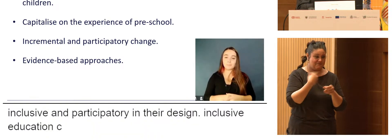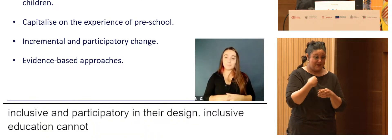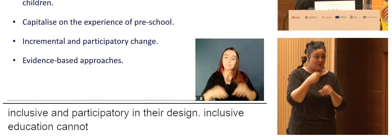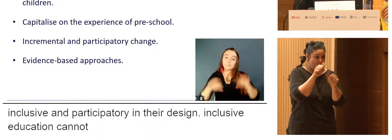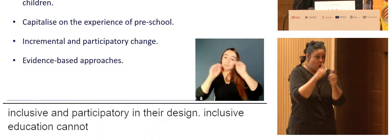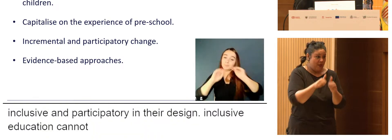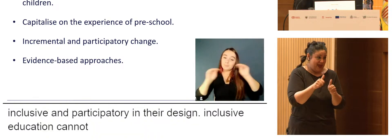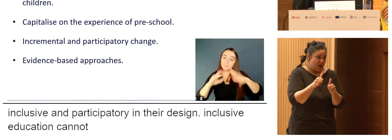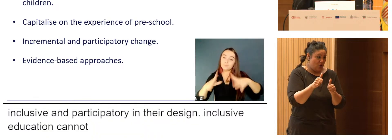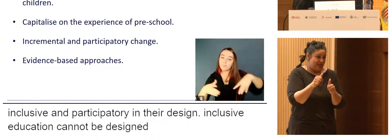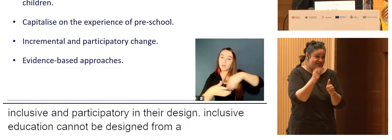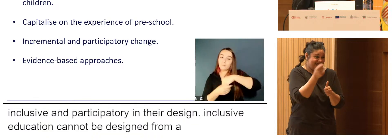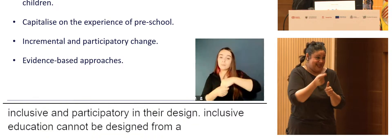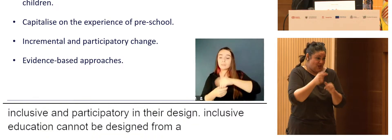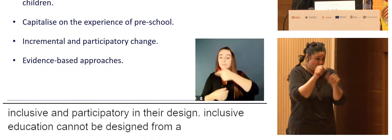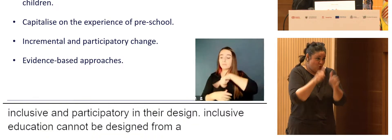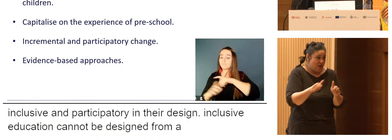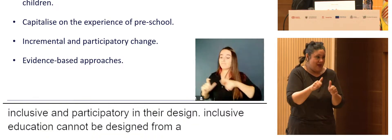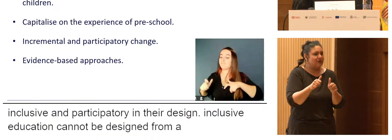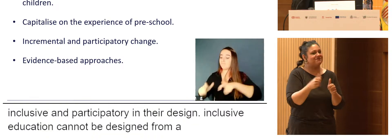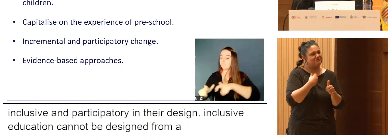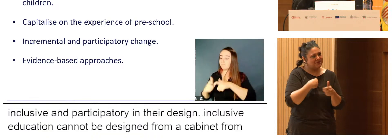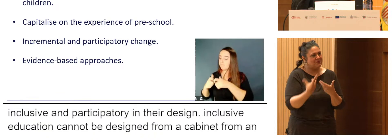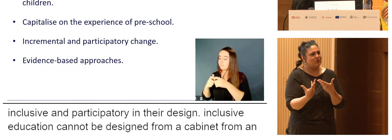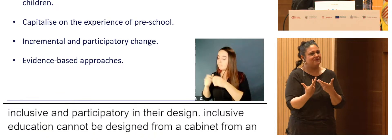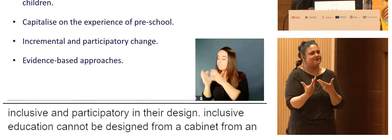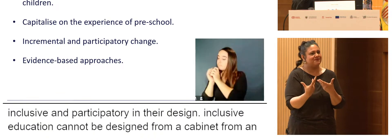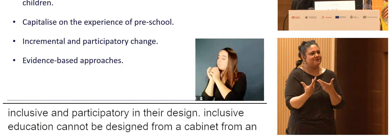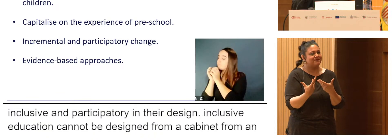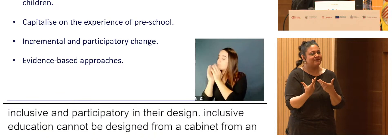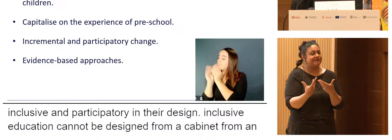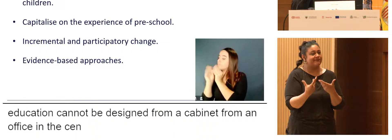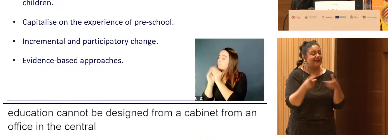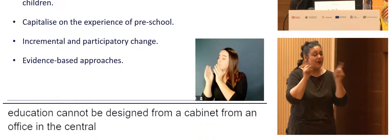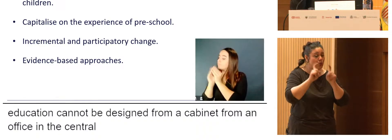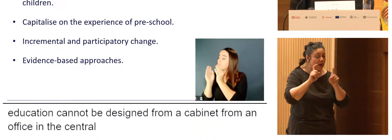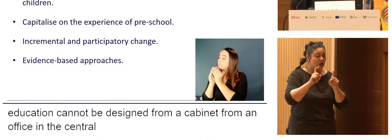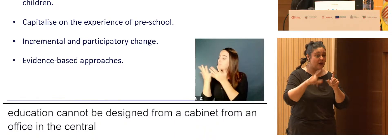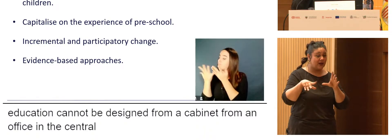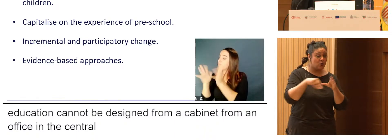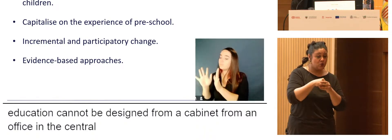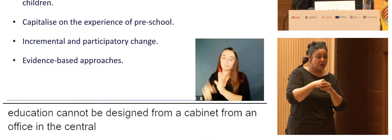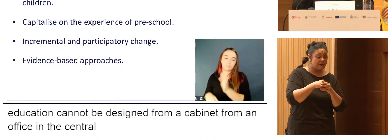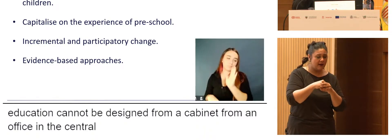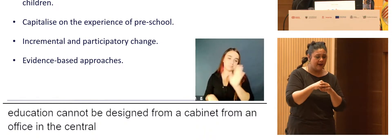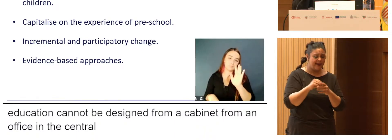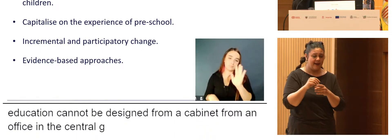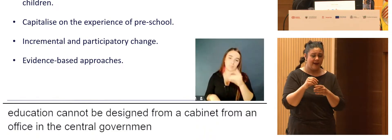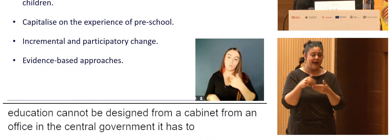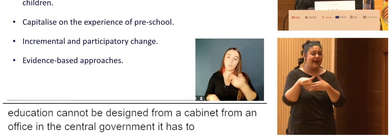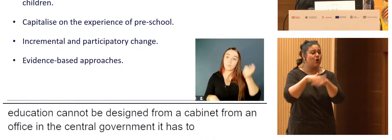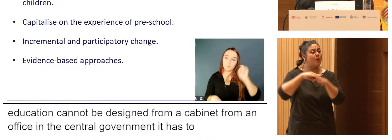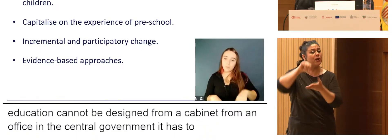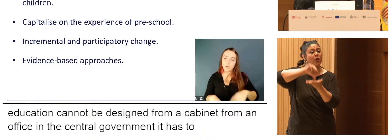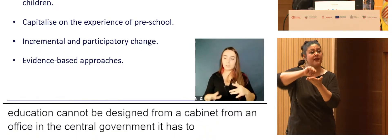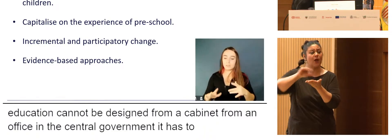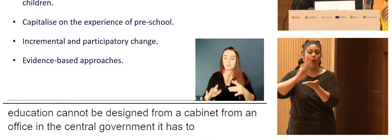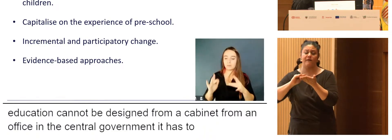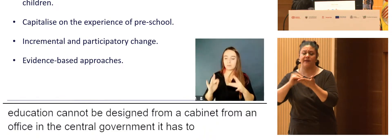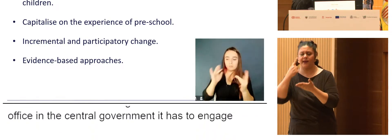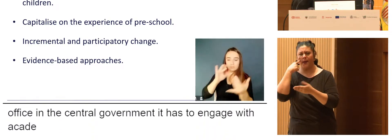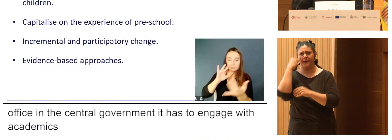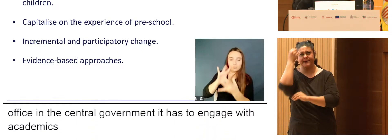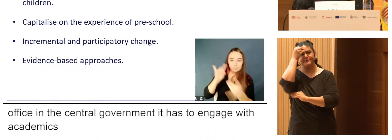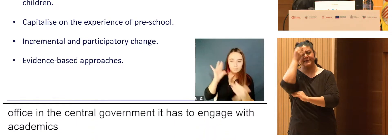designed from a cabinet, from an office in the central government. It has to engage with academics,